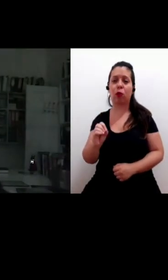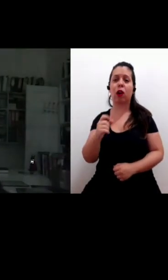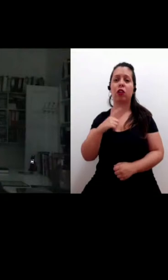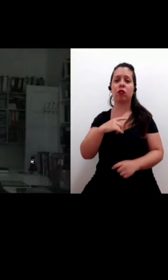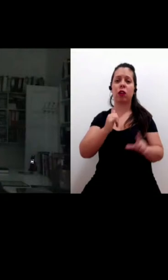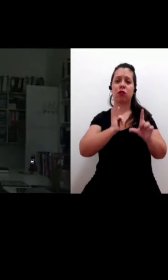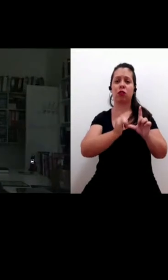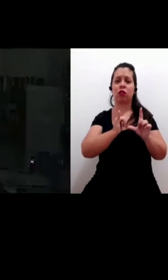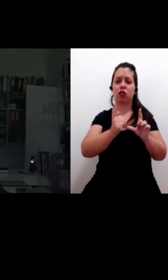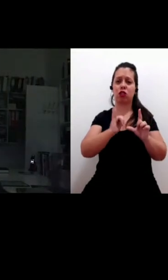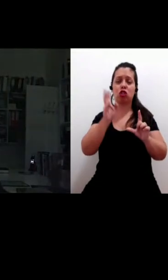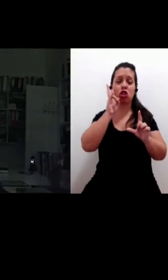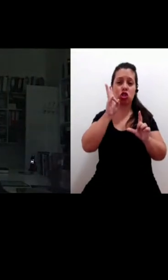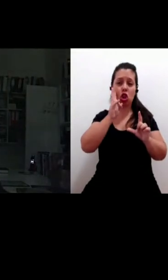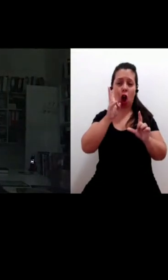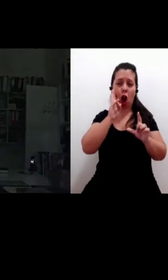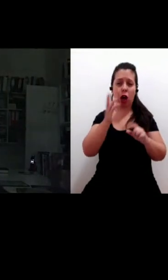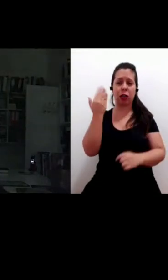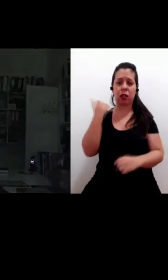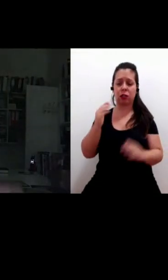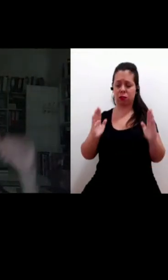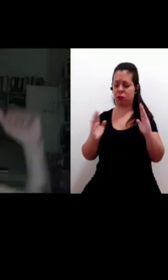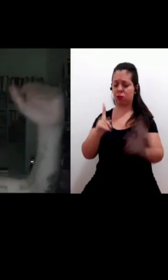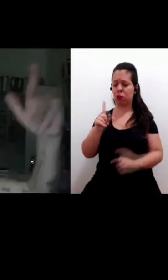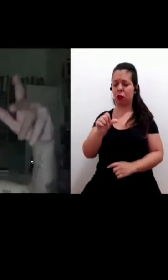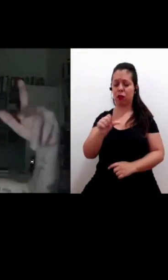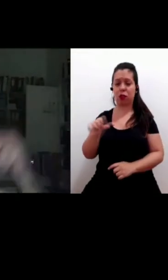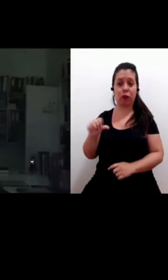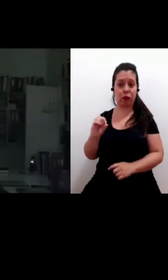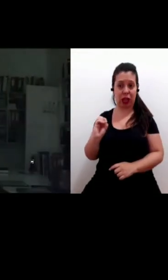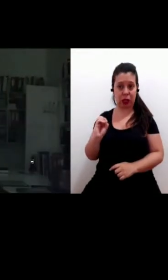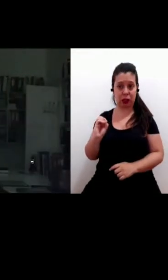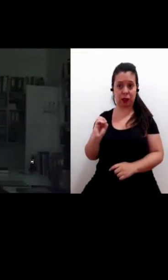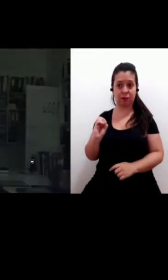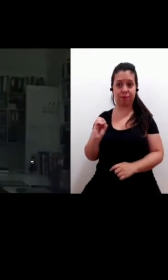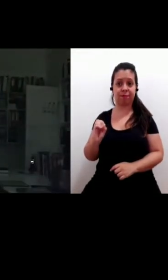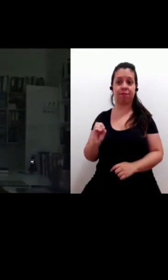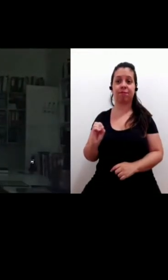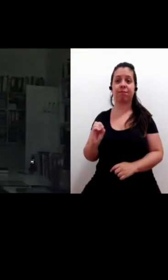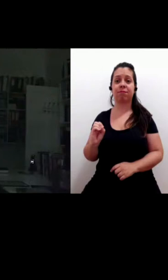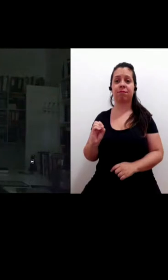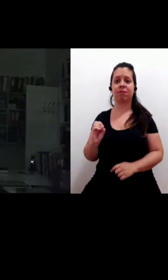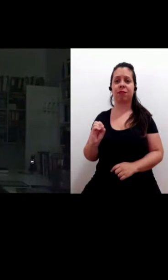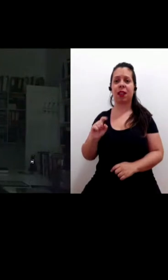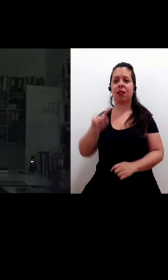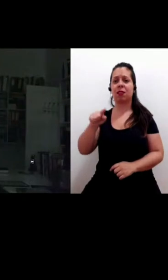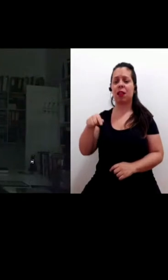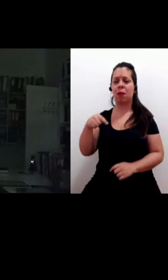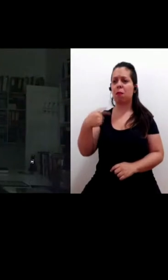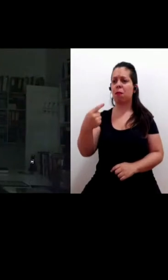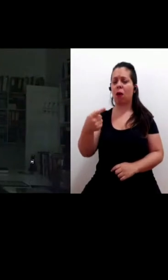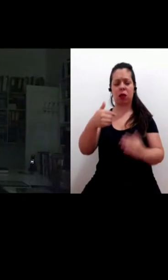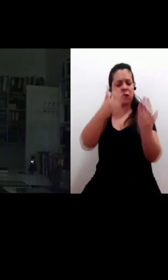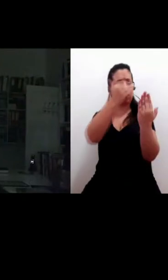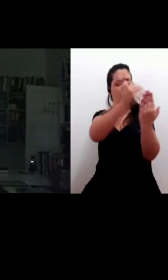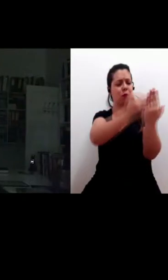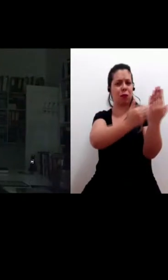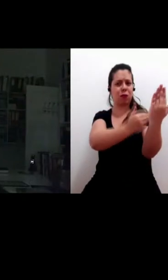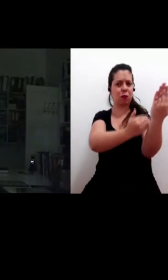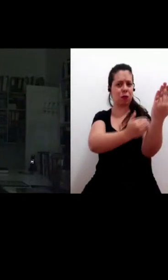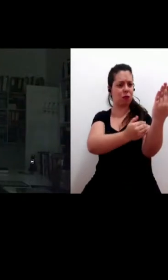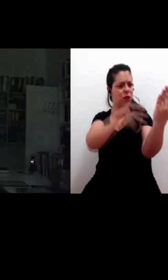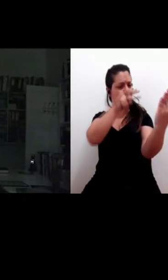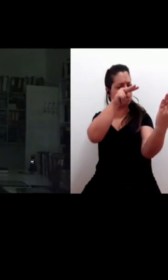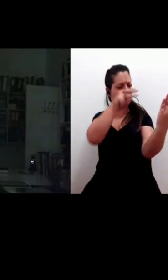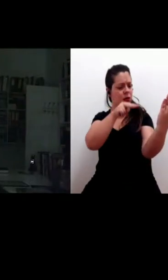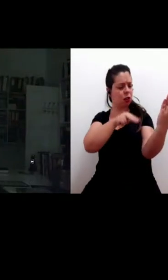in the mid-1990s. And when I looked afterwards at the list of films, we had only one film directed by a